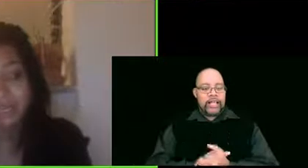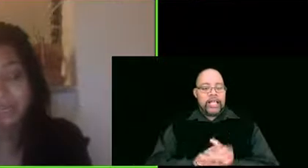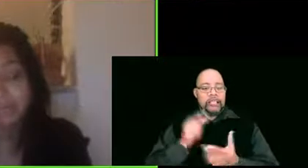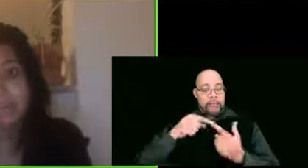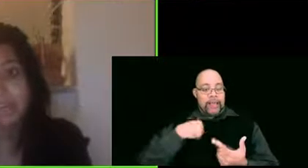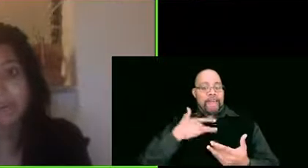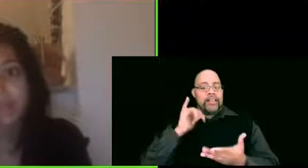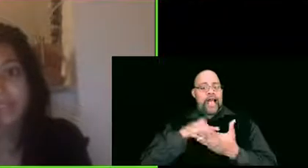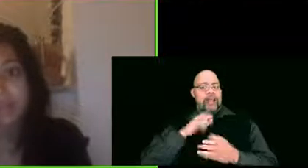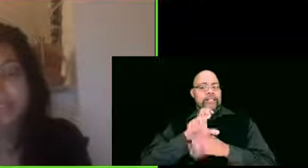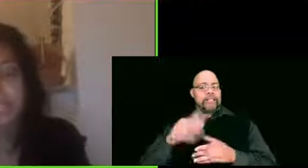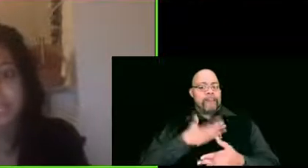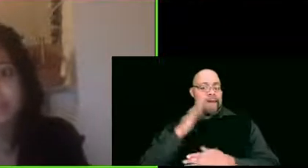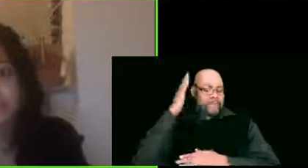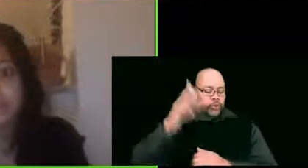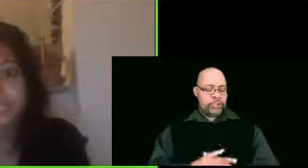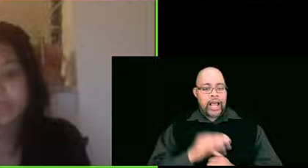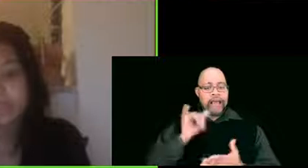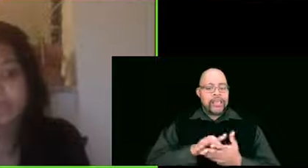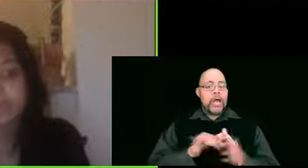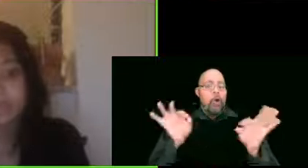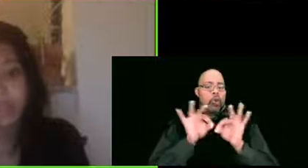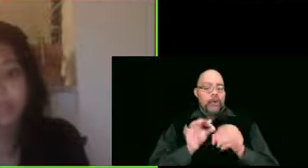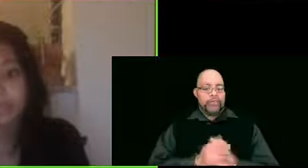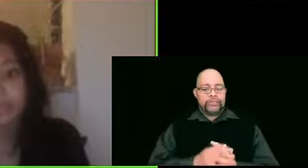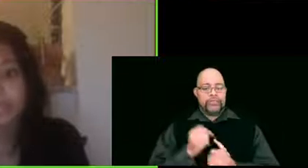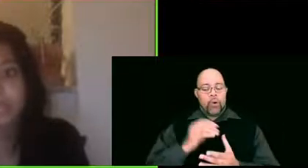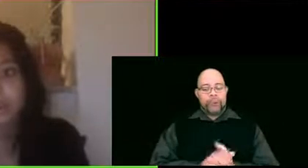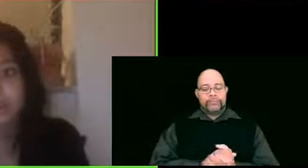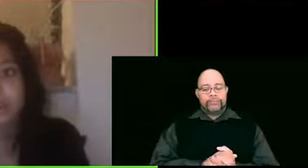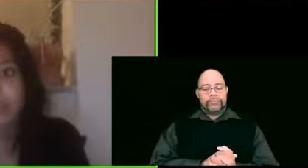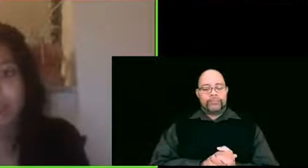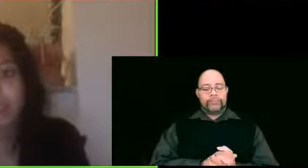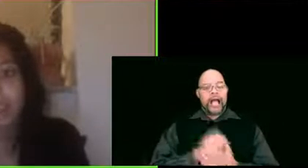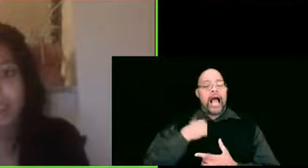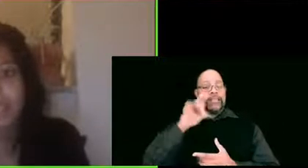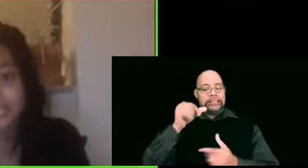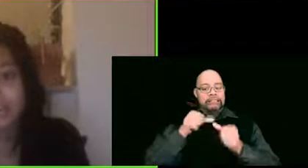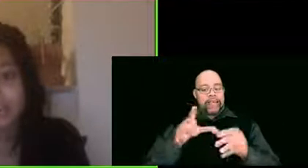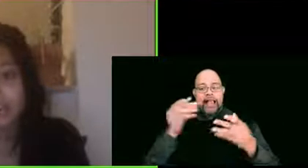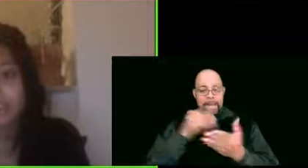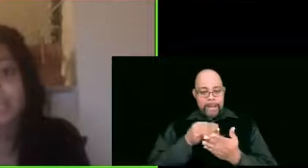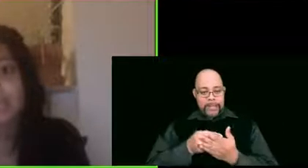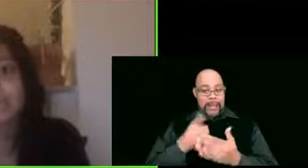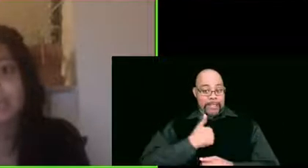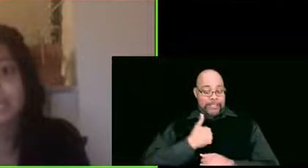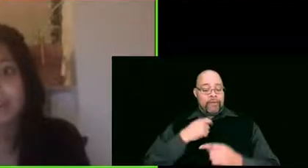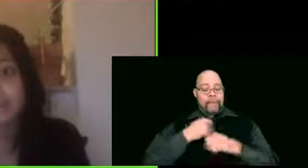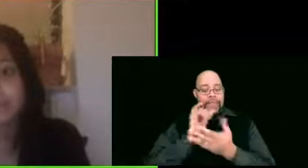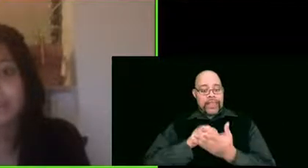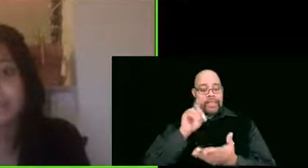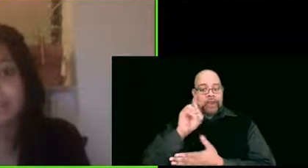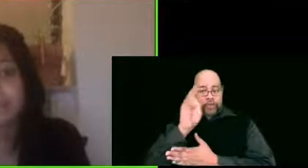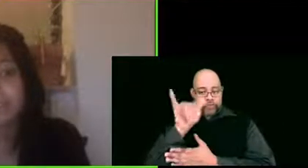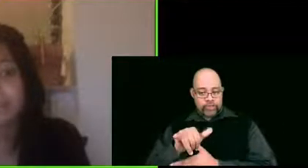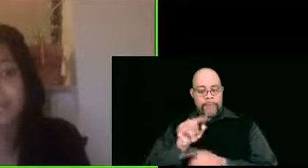And for me, that felt like I was investing in my future and it was worth it. So I did put a lot of the money in myself